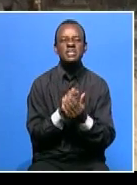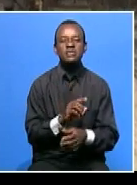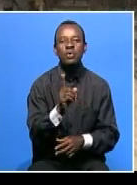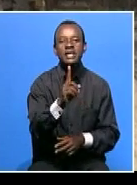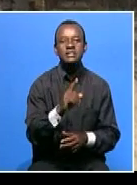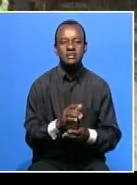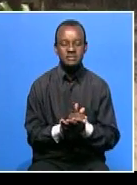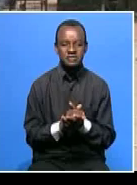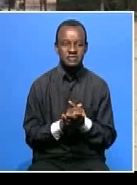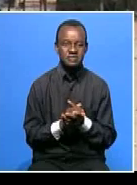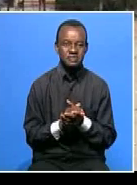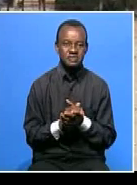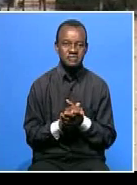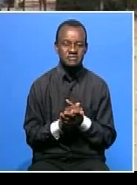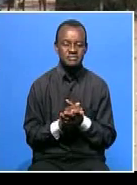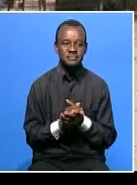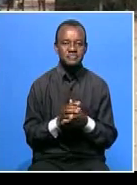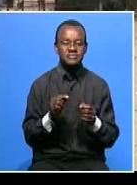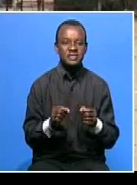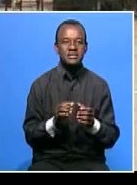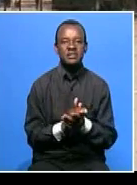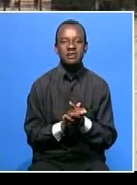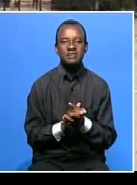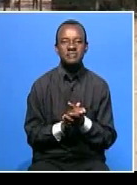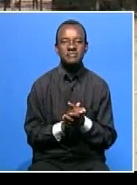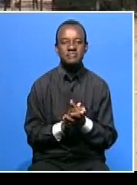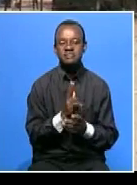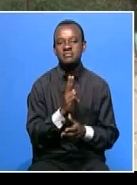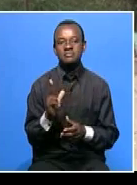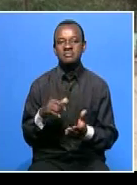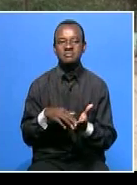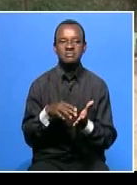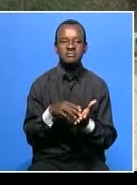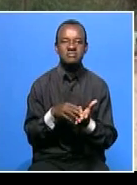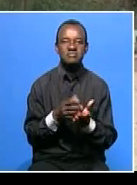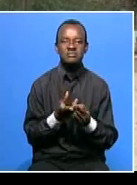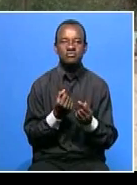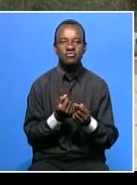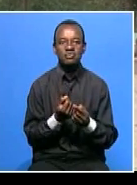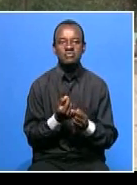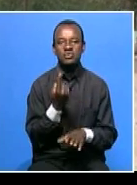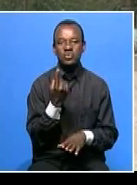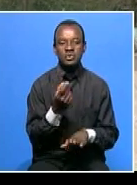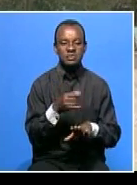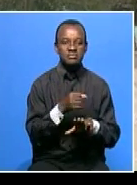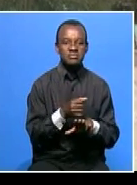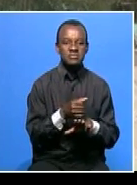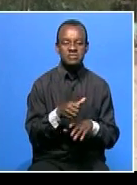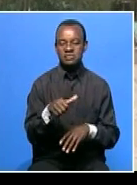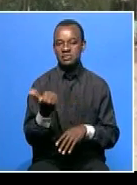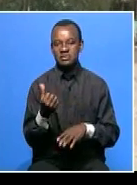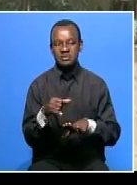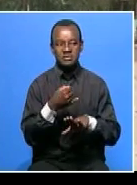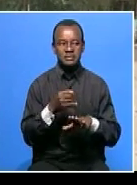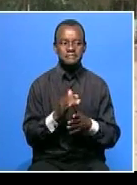problems spilling over from one settlement to the next in the Kunene region, residents in these areas say they too want